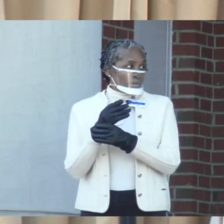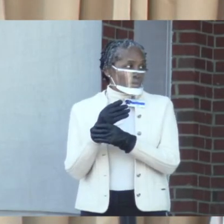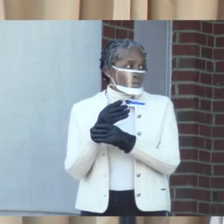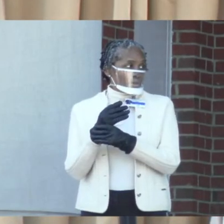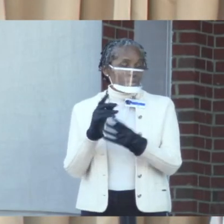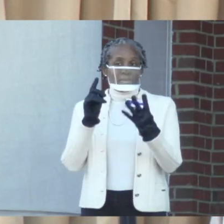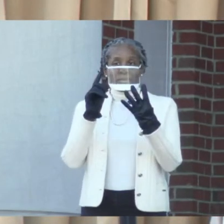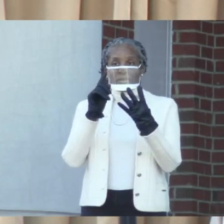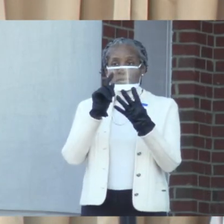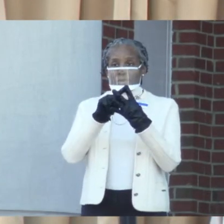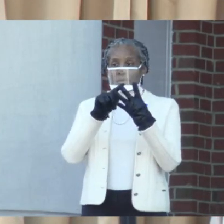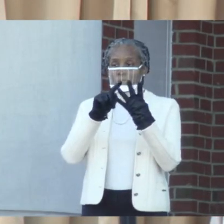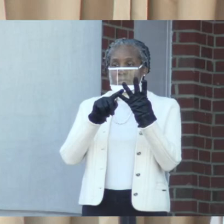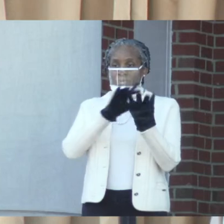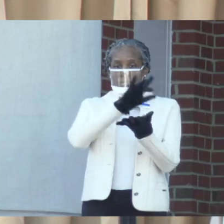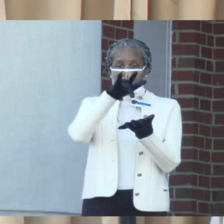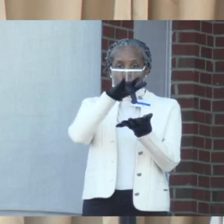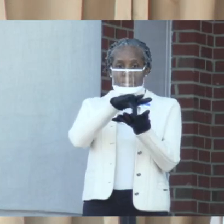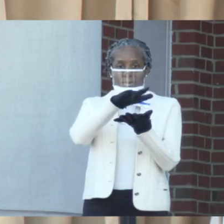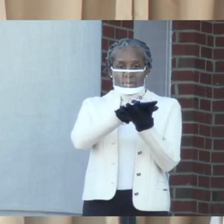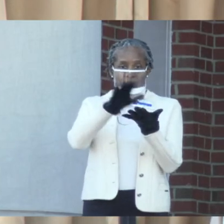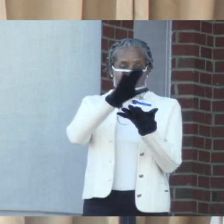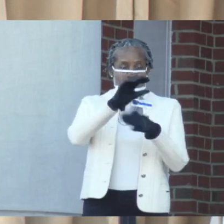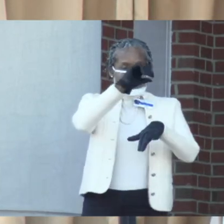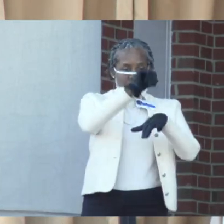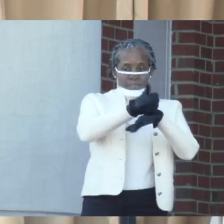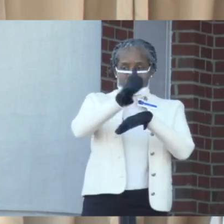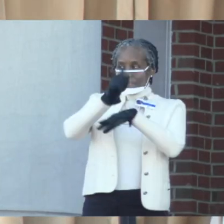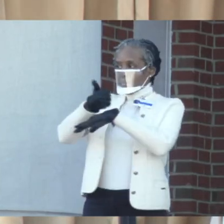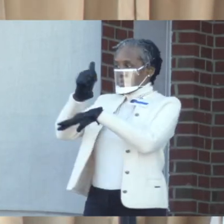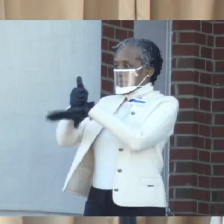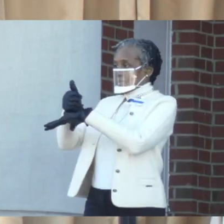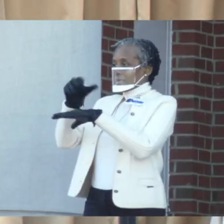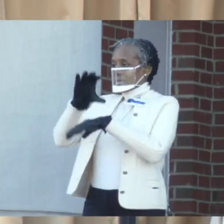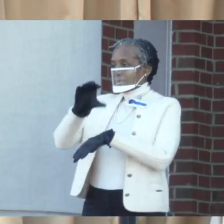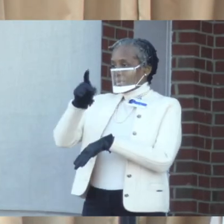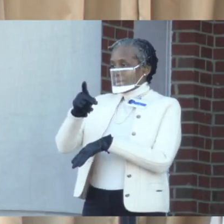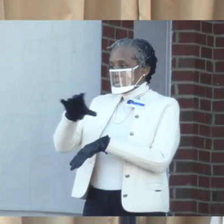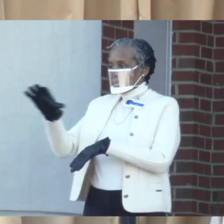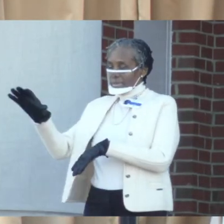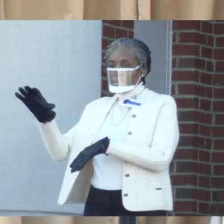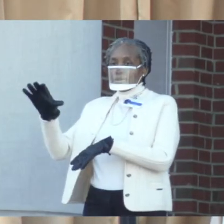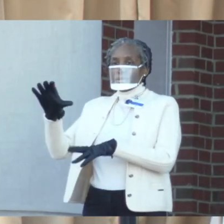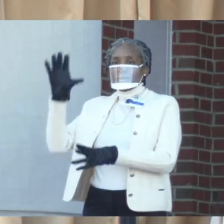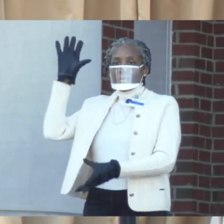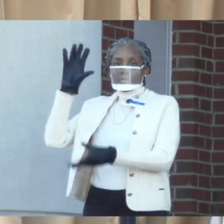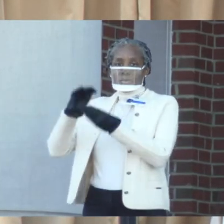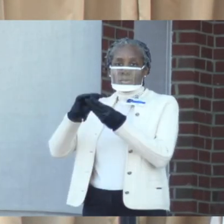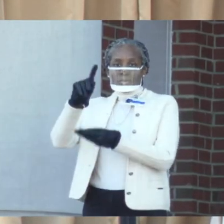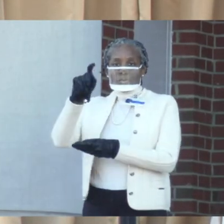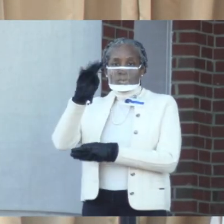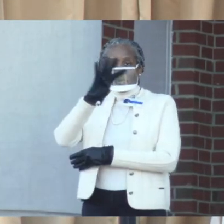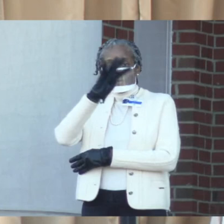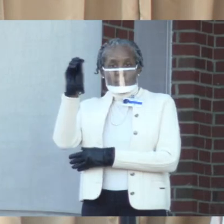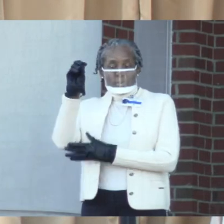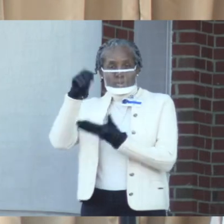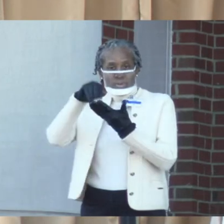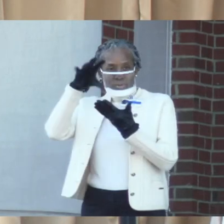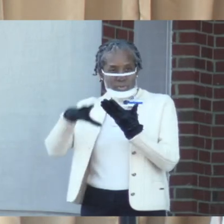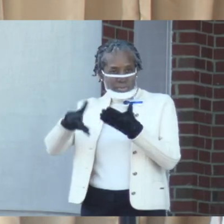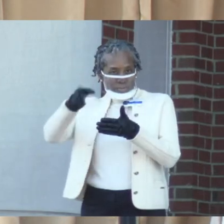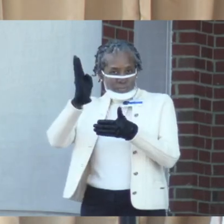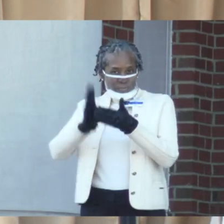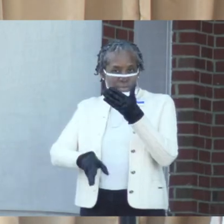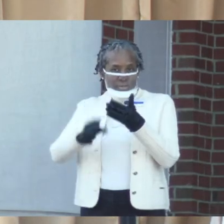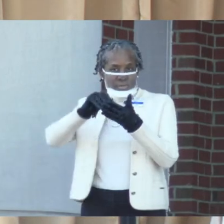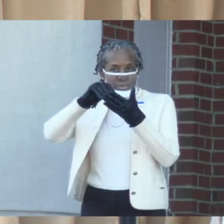There are four middle colleges located on Central Piedmont campuses, and 140 students have completed your studies here